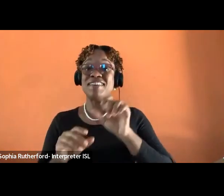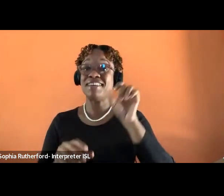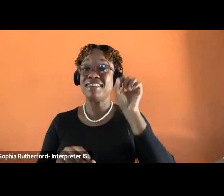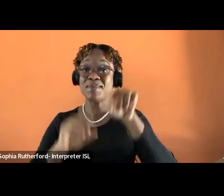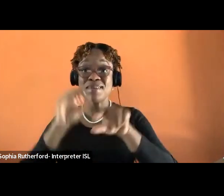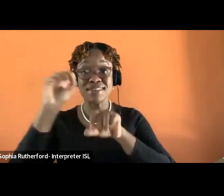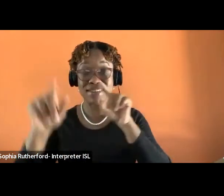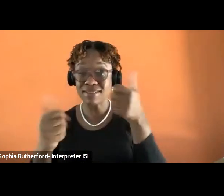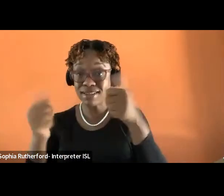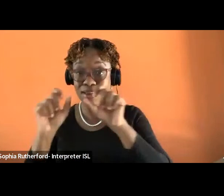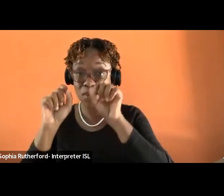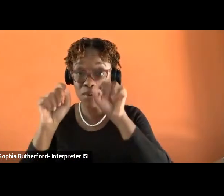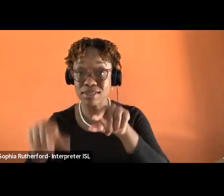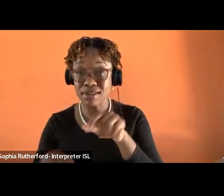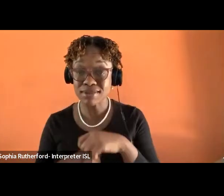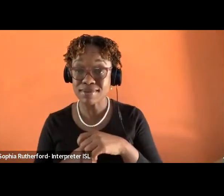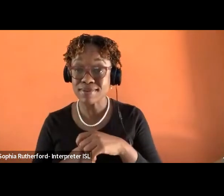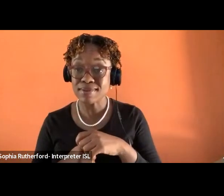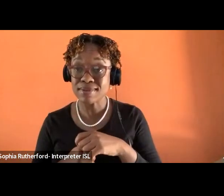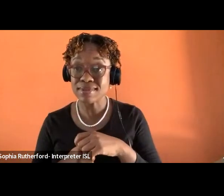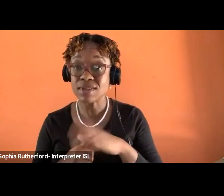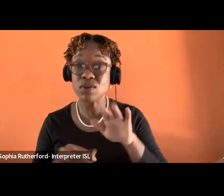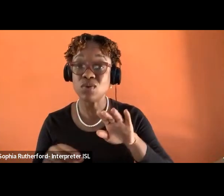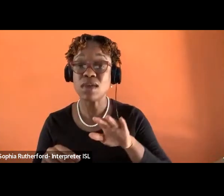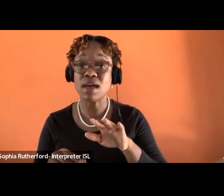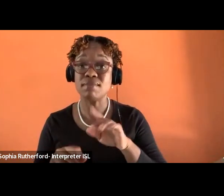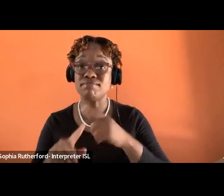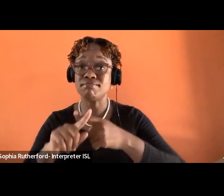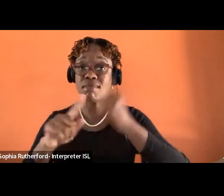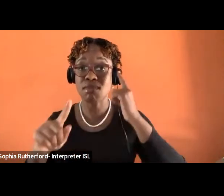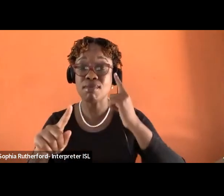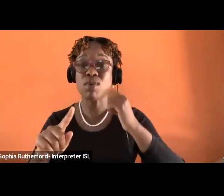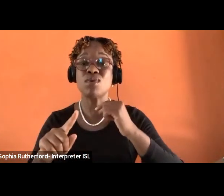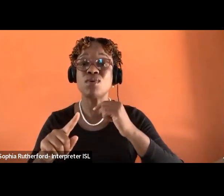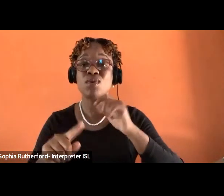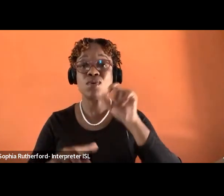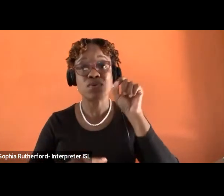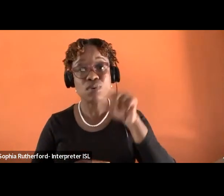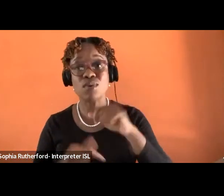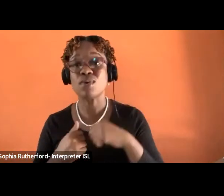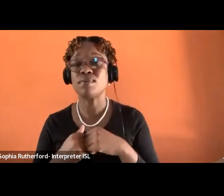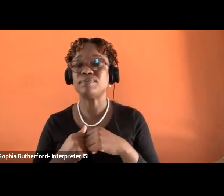questions? You can open your mics. You can.